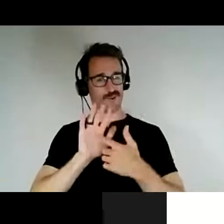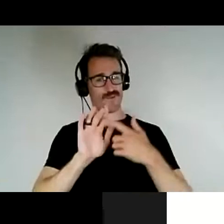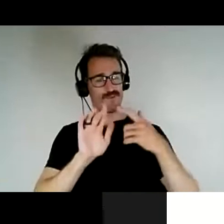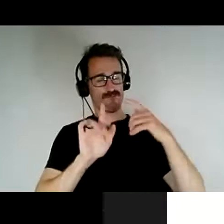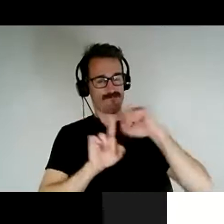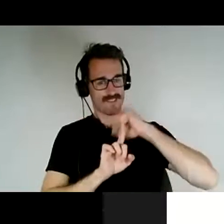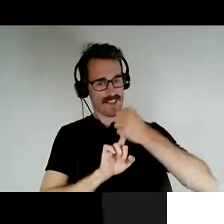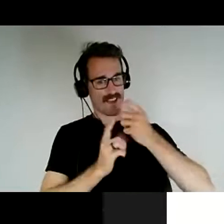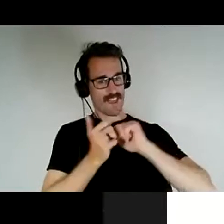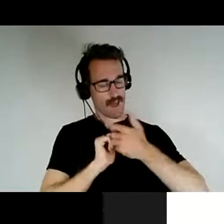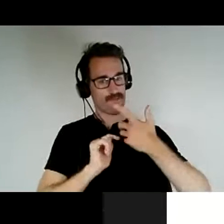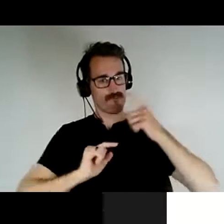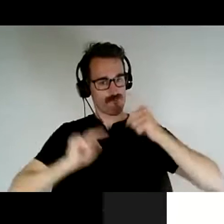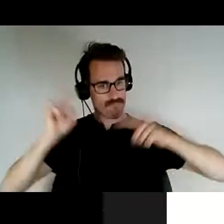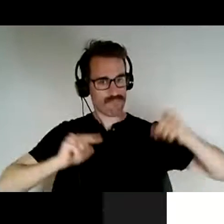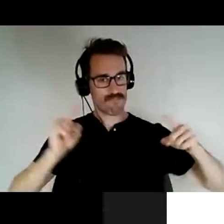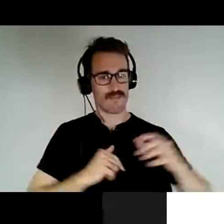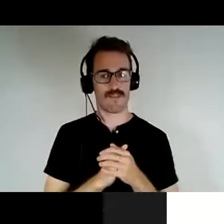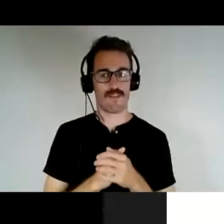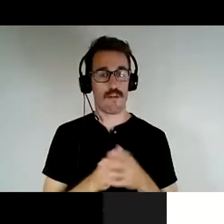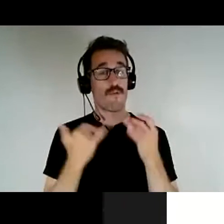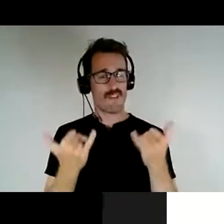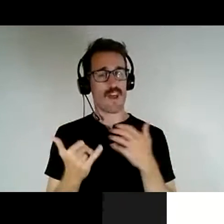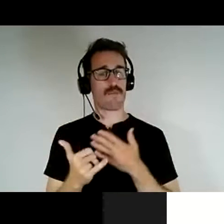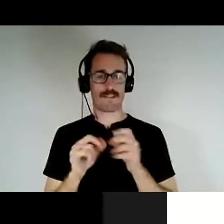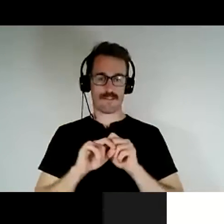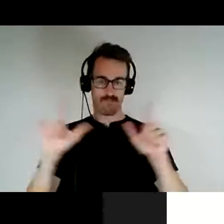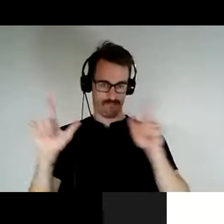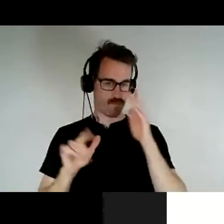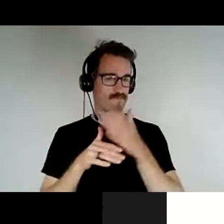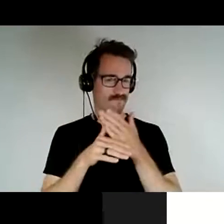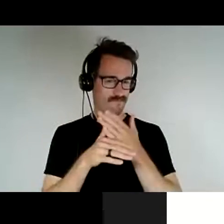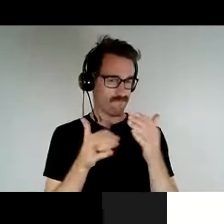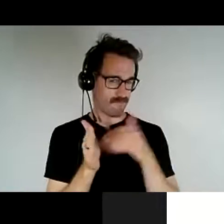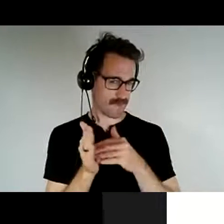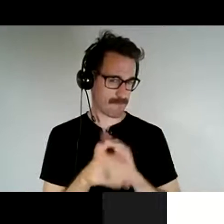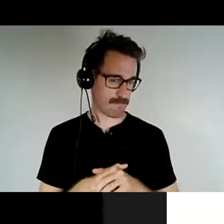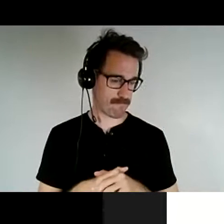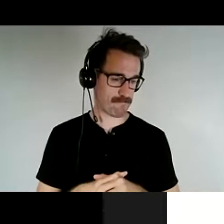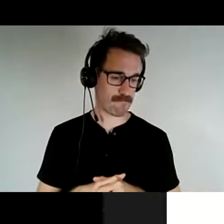very important. So now I'm going to go back to sharing the screen